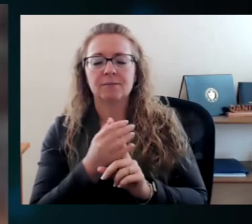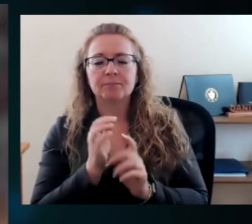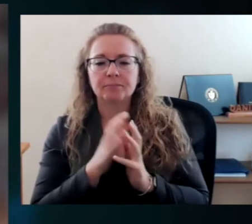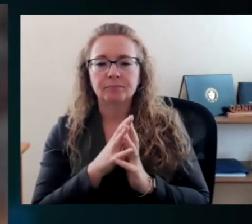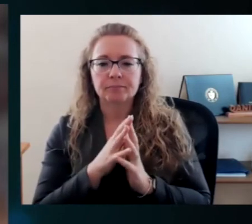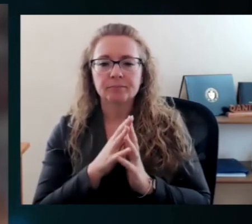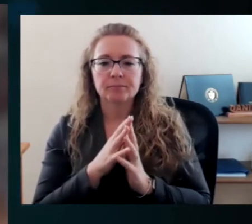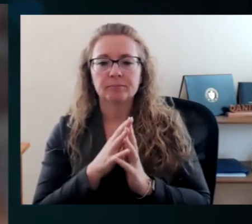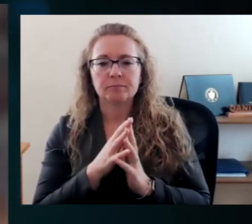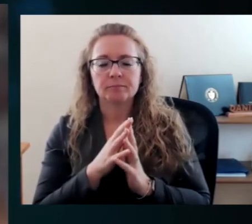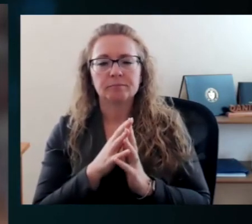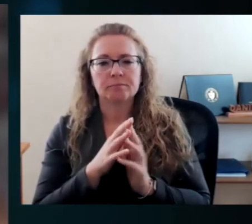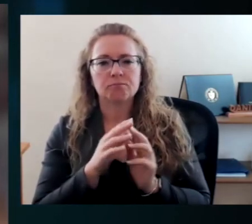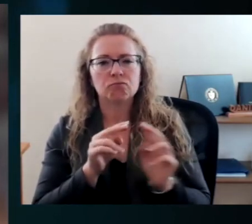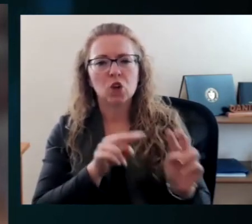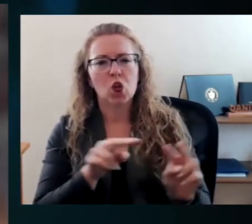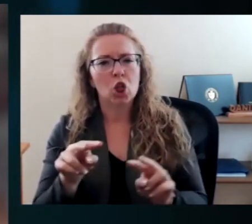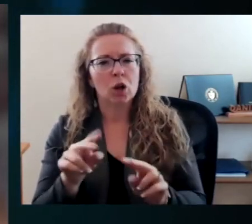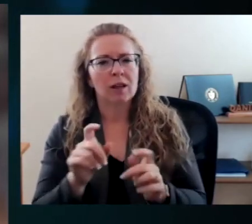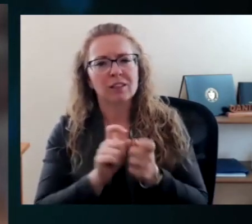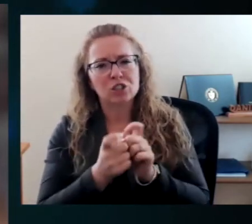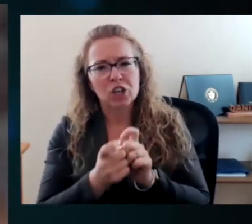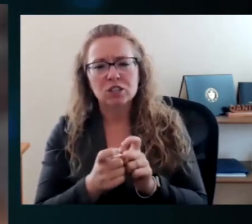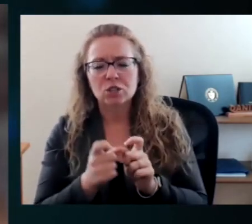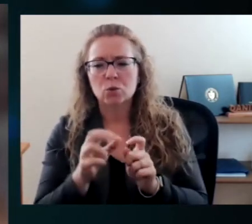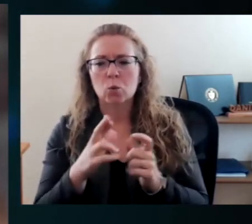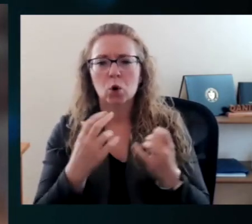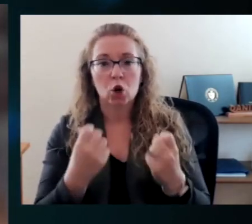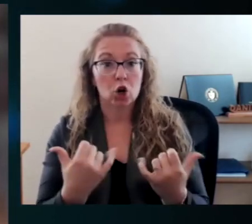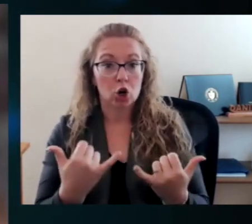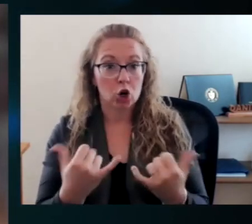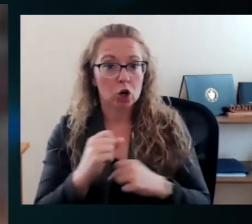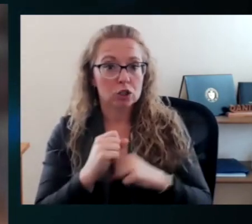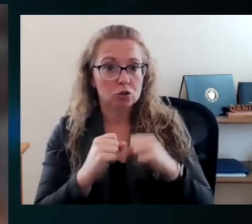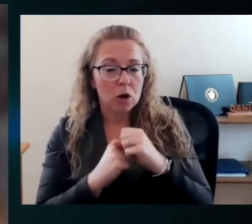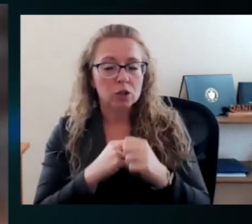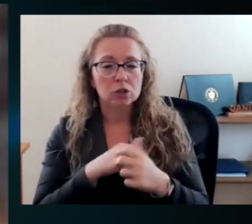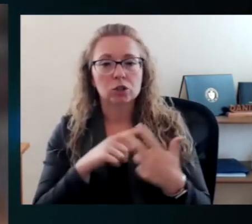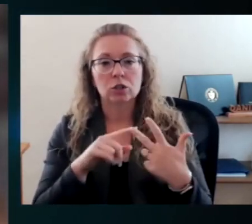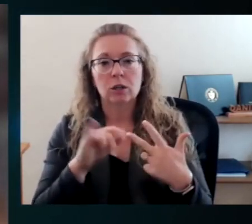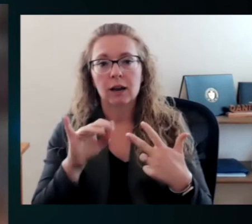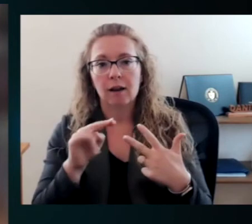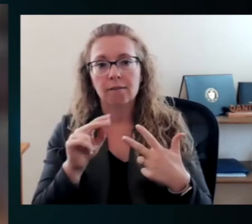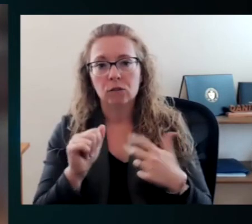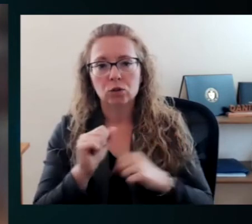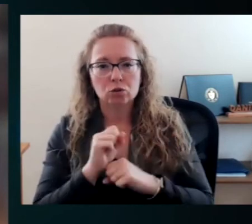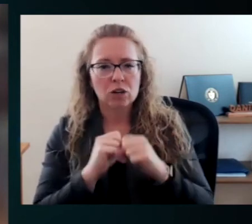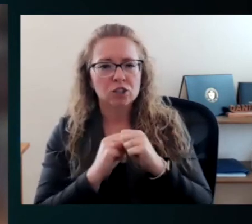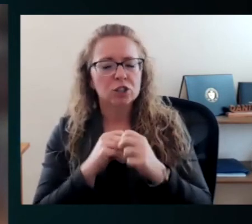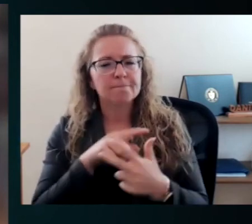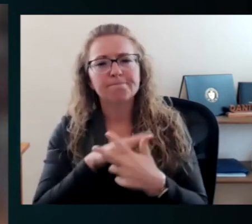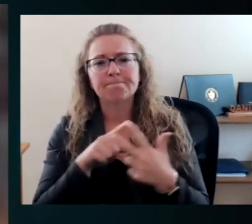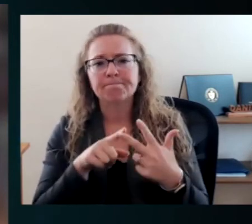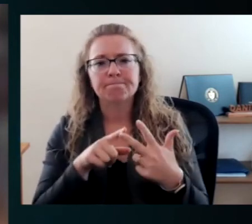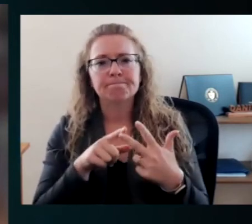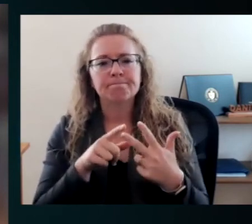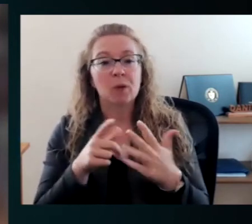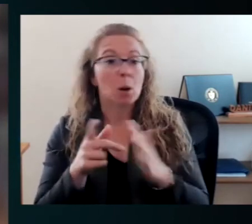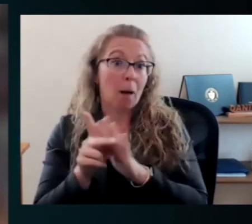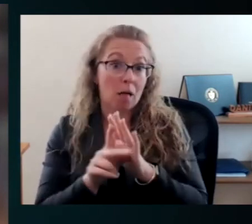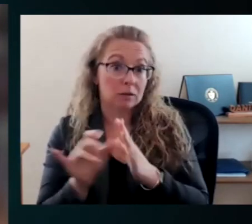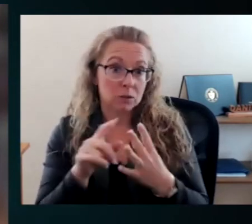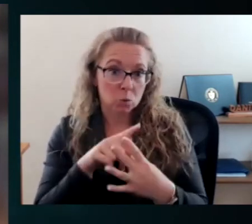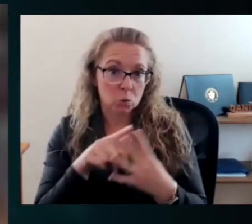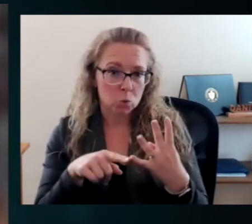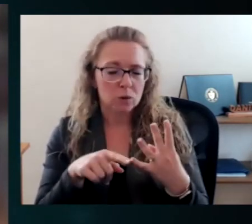these changes or current structures or infrastructure for that matter as not something, well, even policy for that matter, not